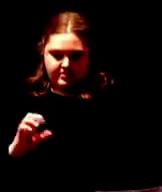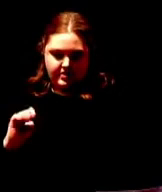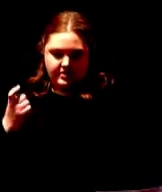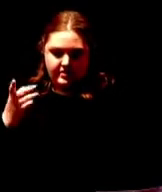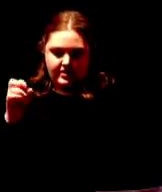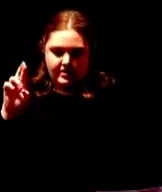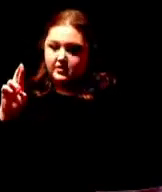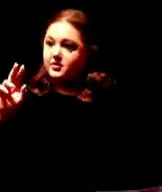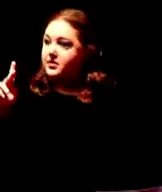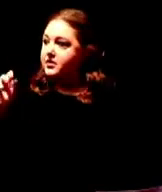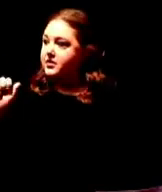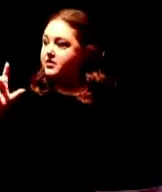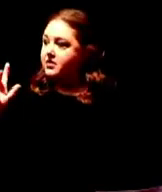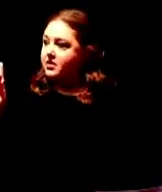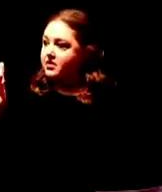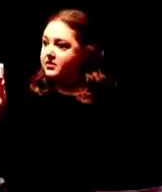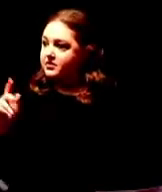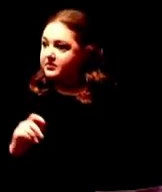Alexander Kulk.